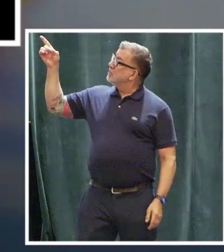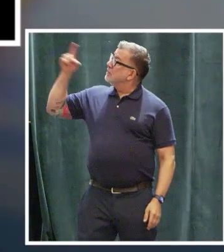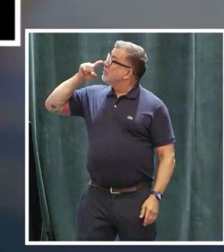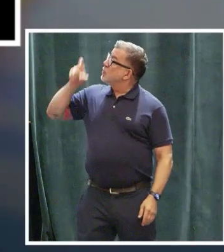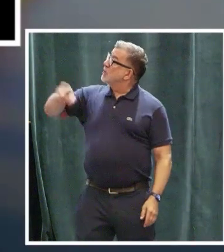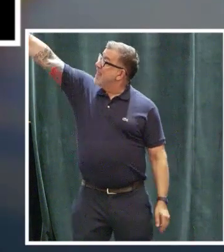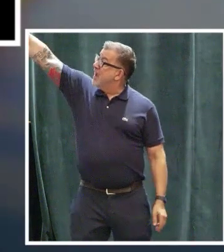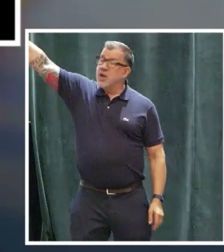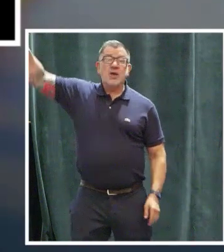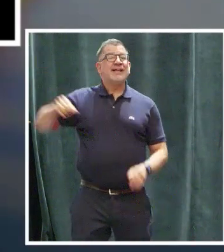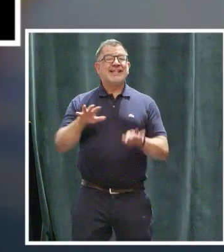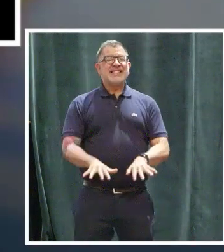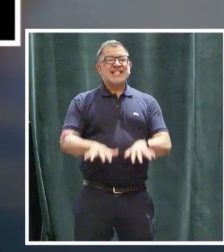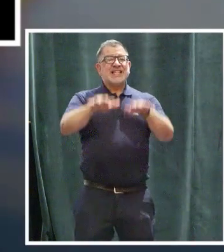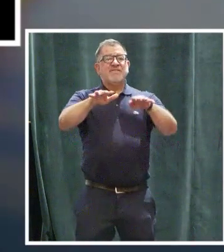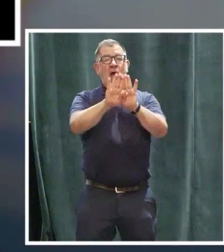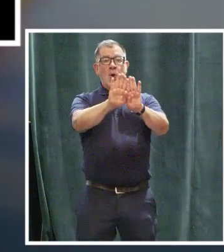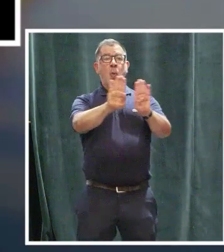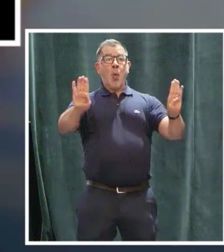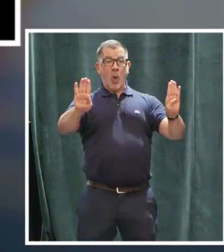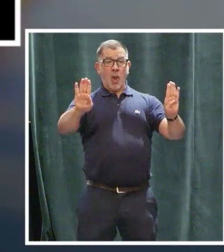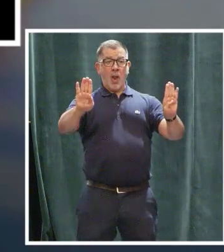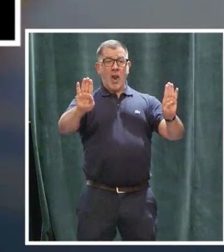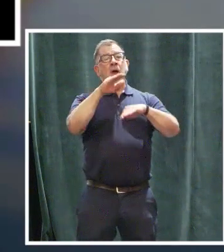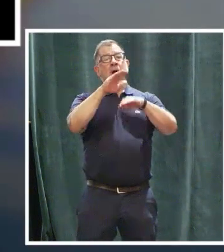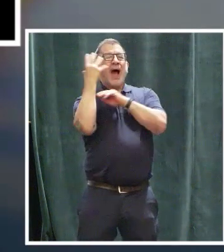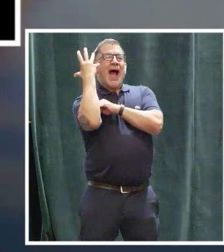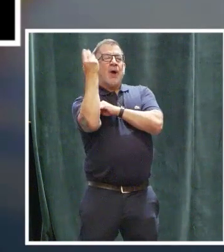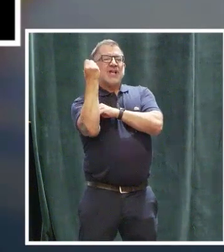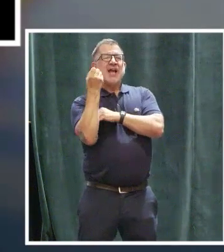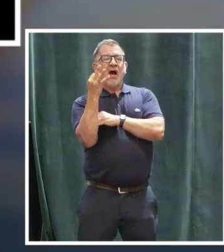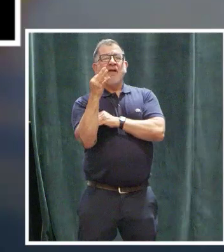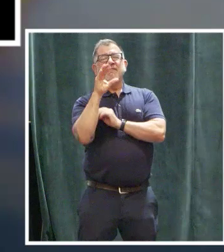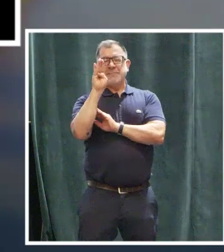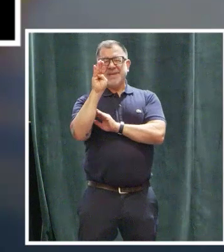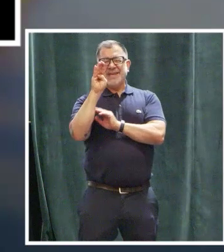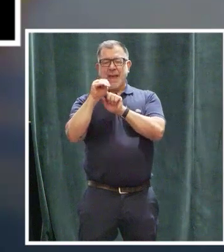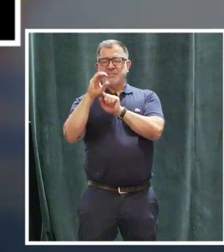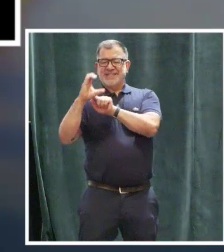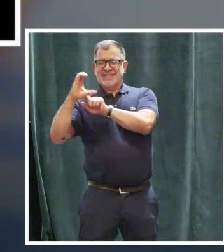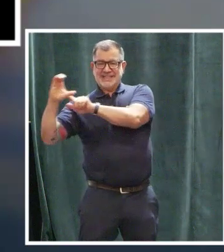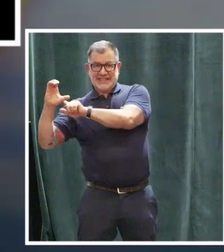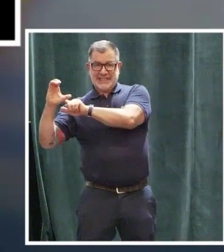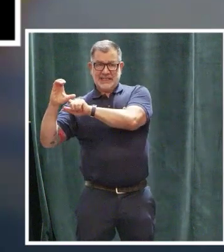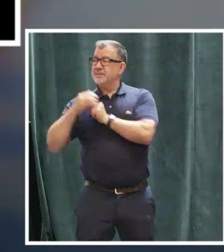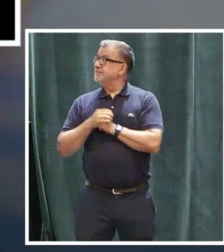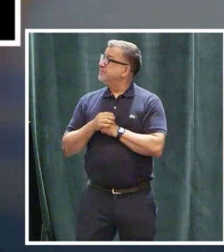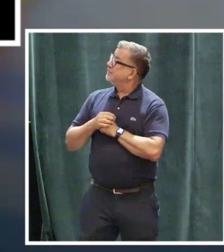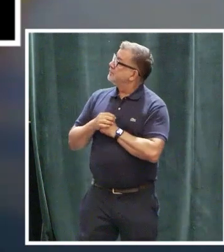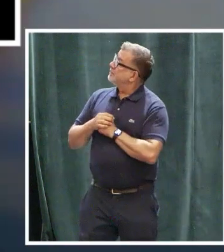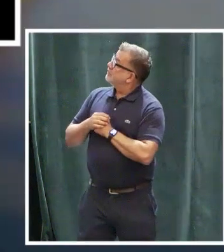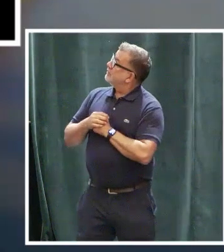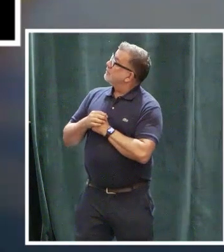that's on the exterior of the Borough of Manhattan Community College facade. The